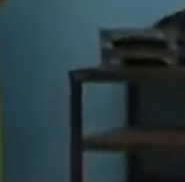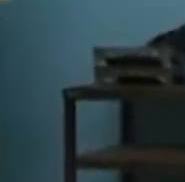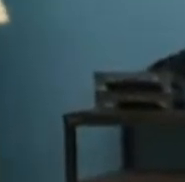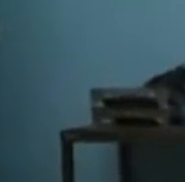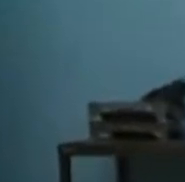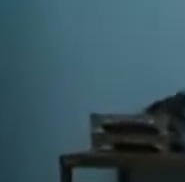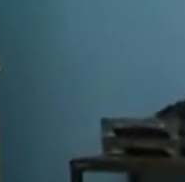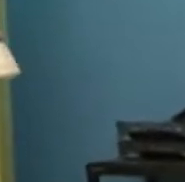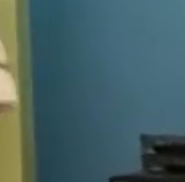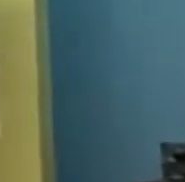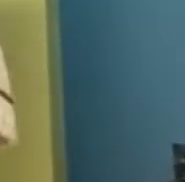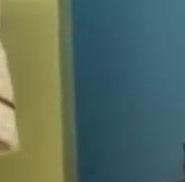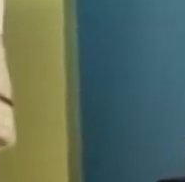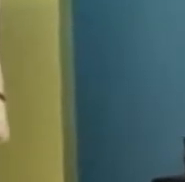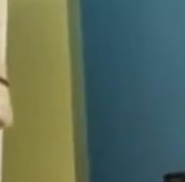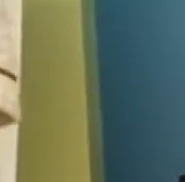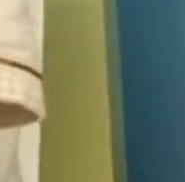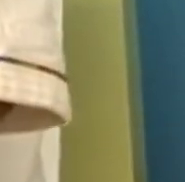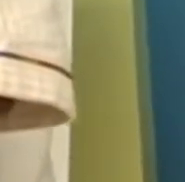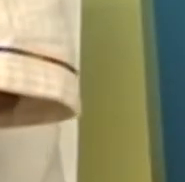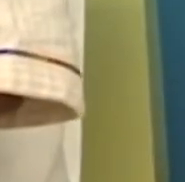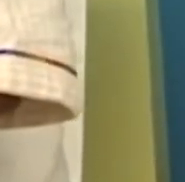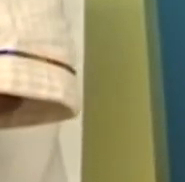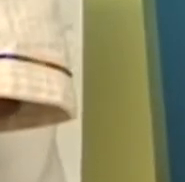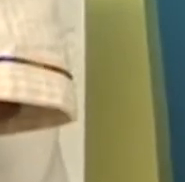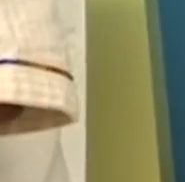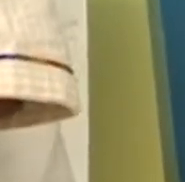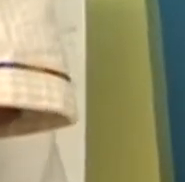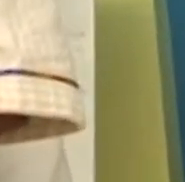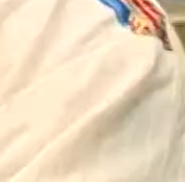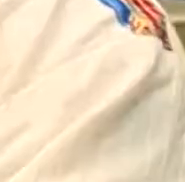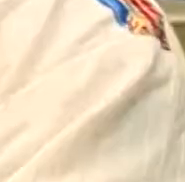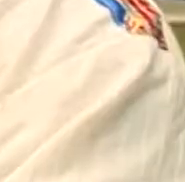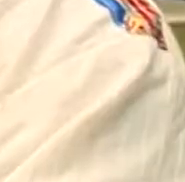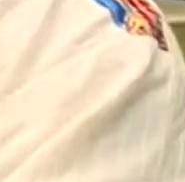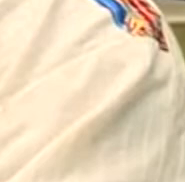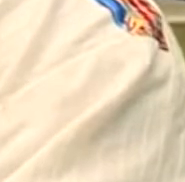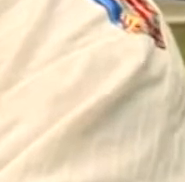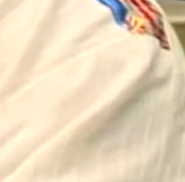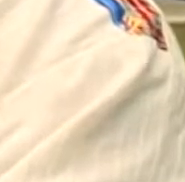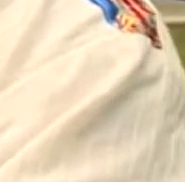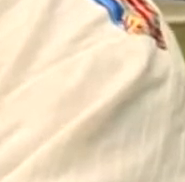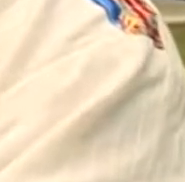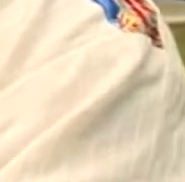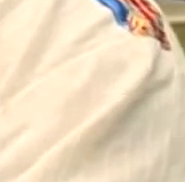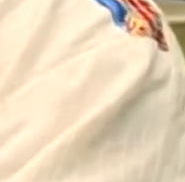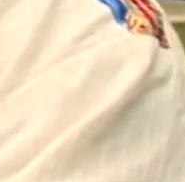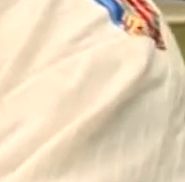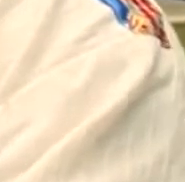It's not bad, but usually forcing it is like trying to,